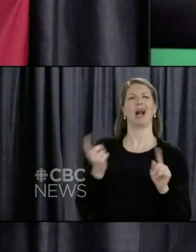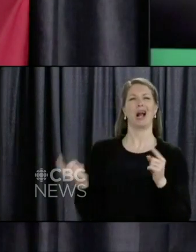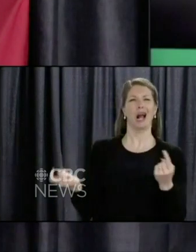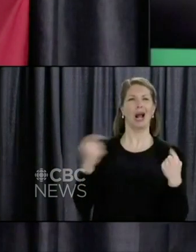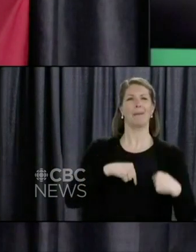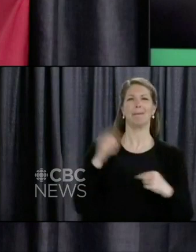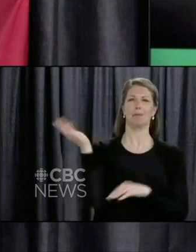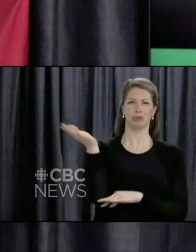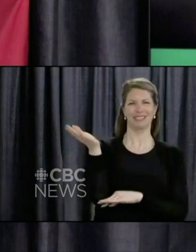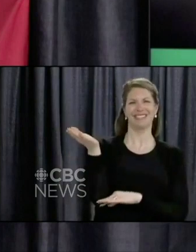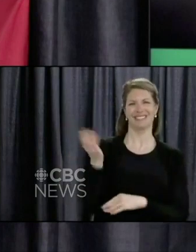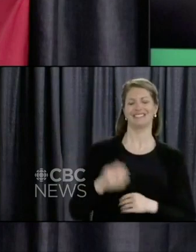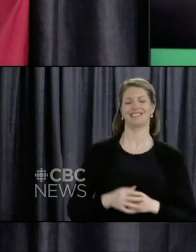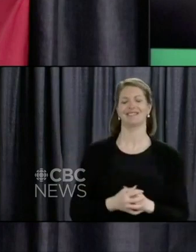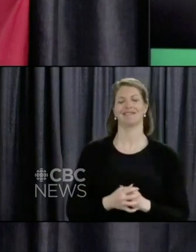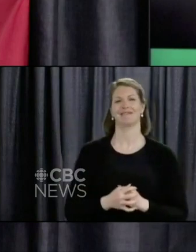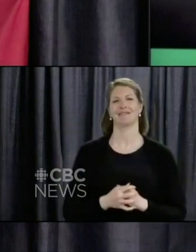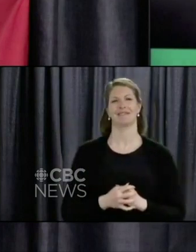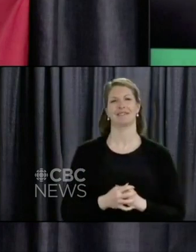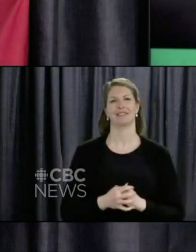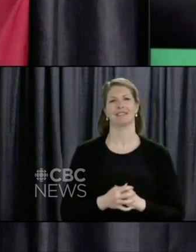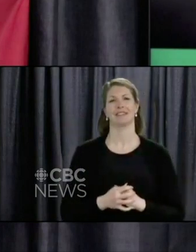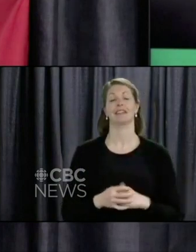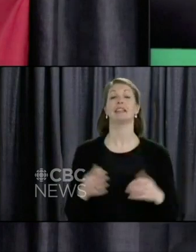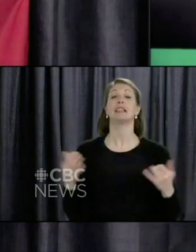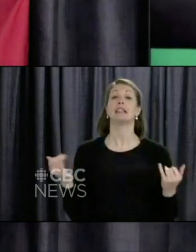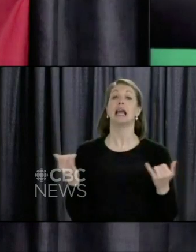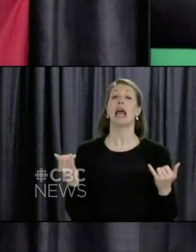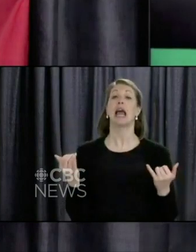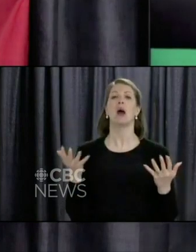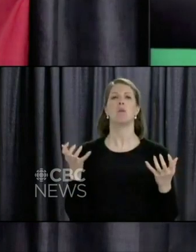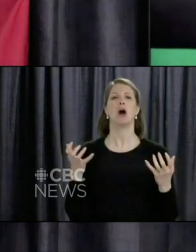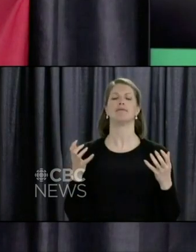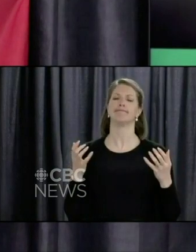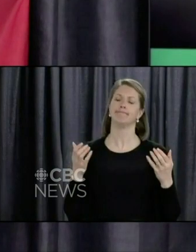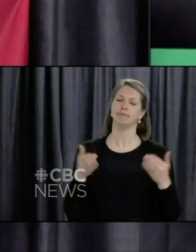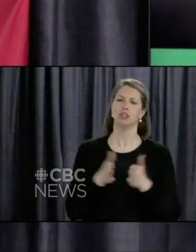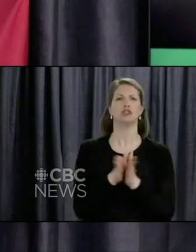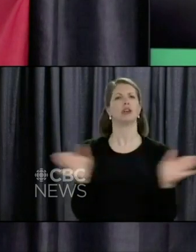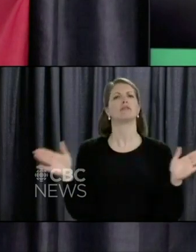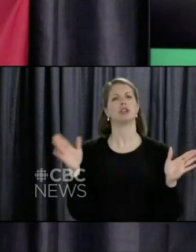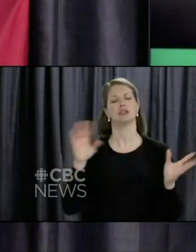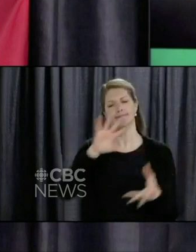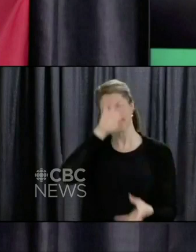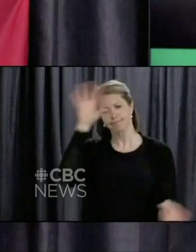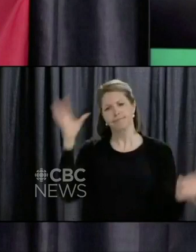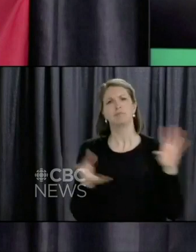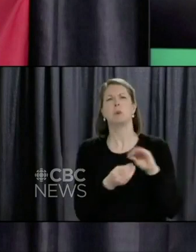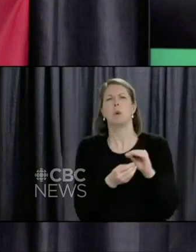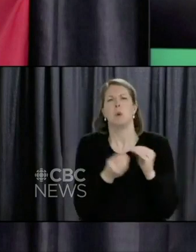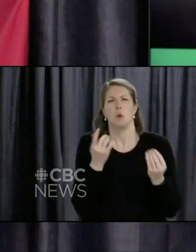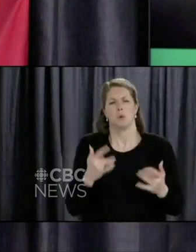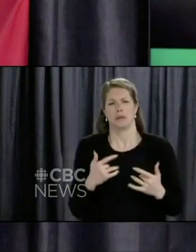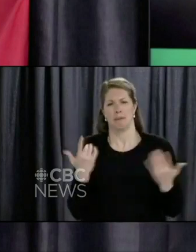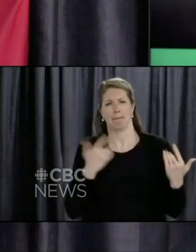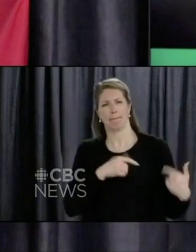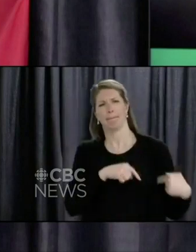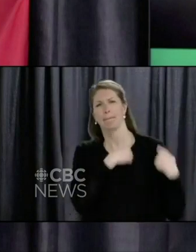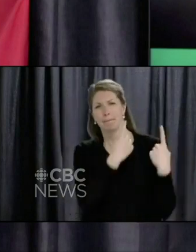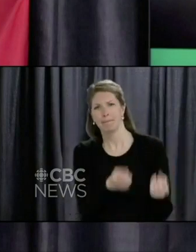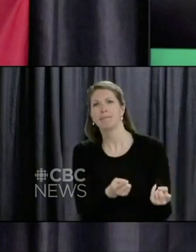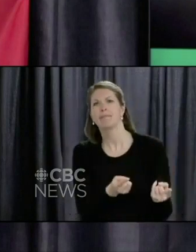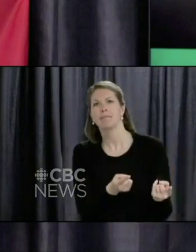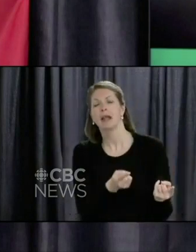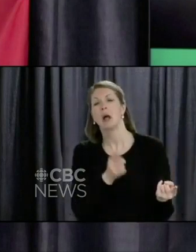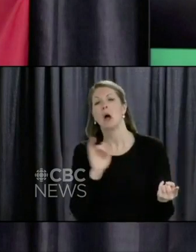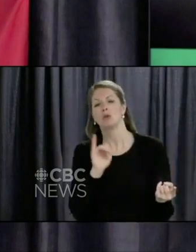So what we'd like to do today is to give you an overview of the work that we have done, particularly as it relates to COVID-19 in